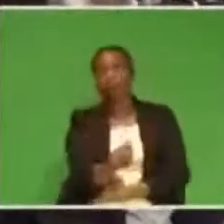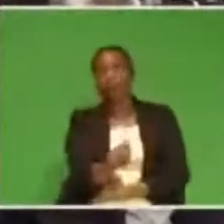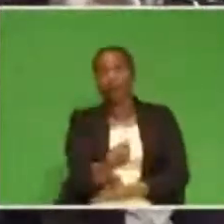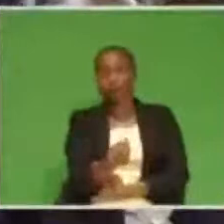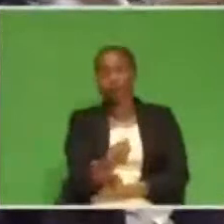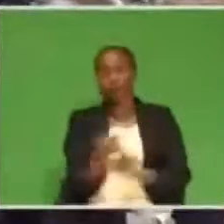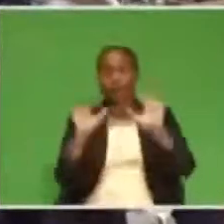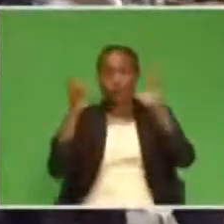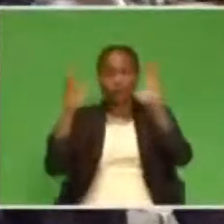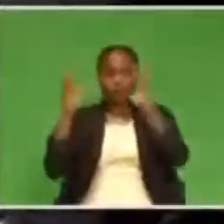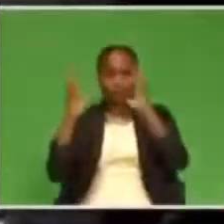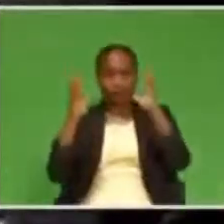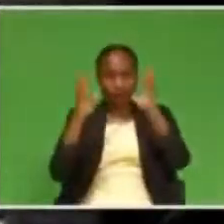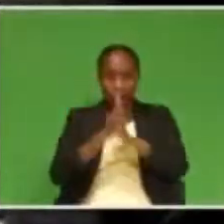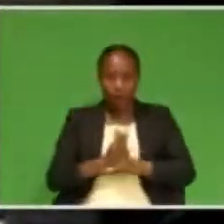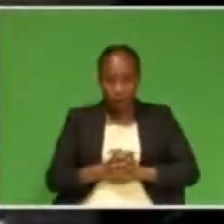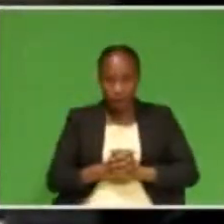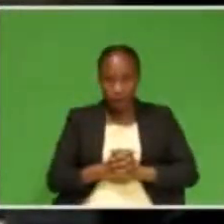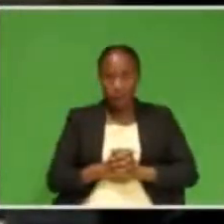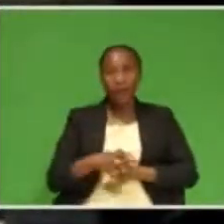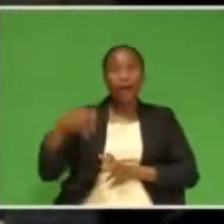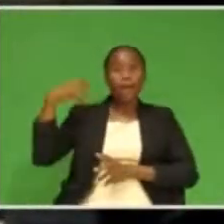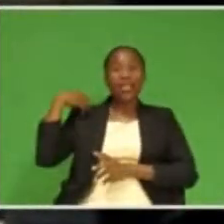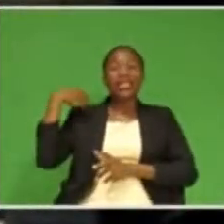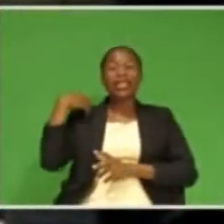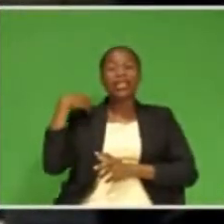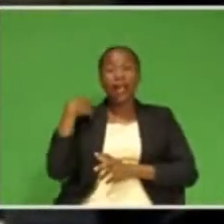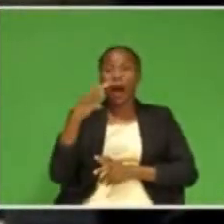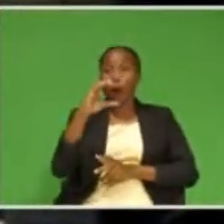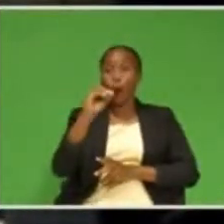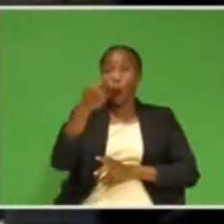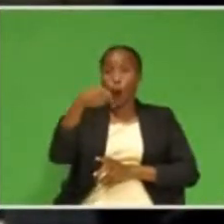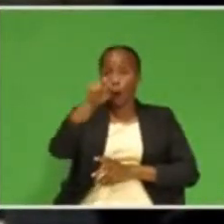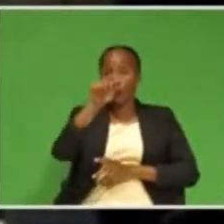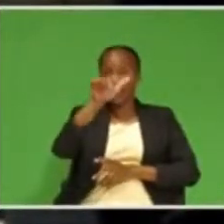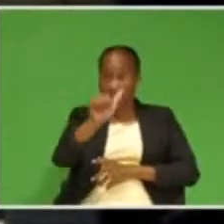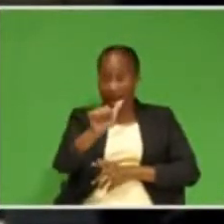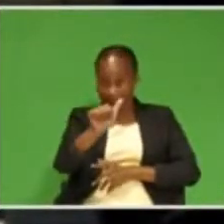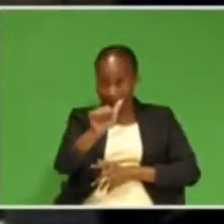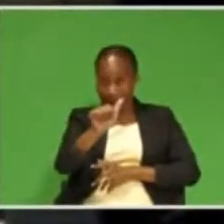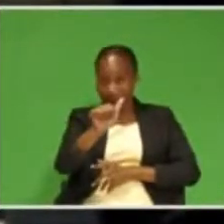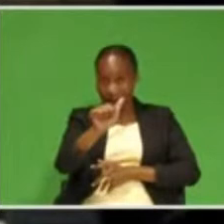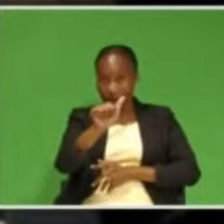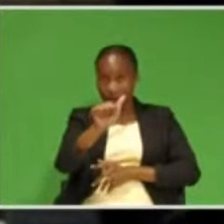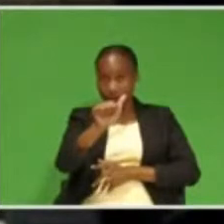The Minister of Cooperative Governance and Traditional Affairs